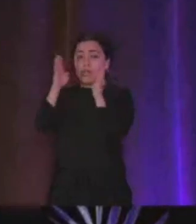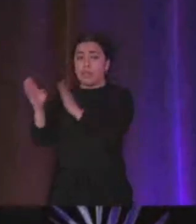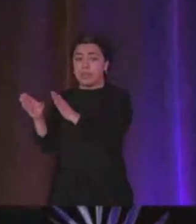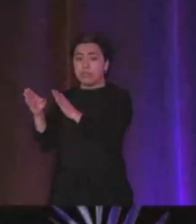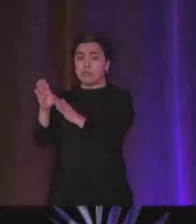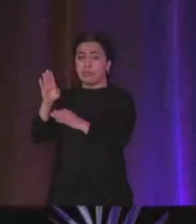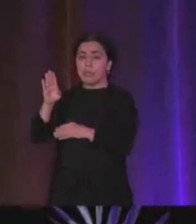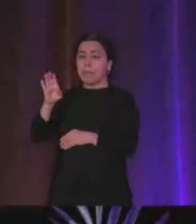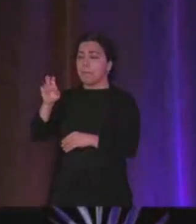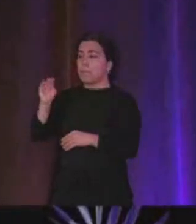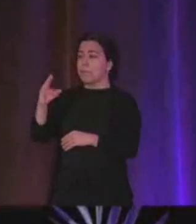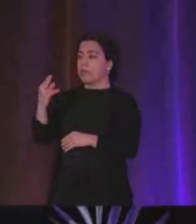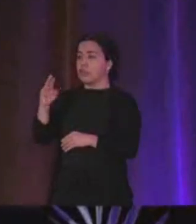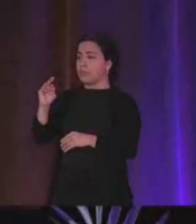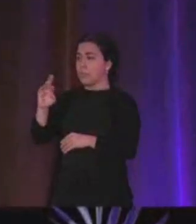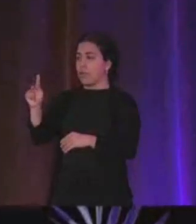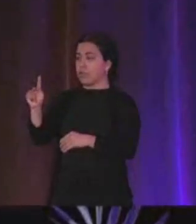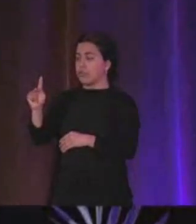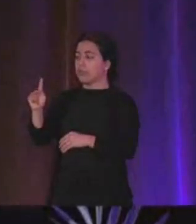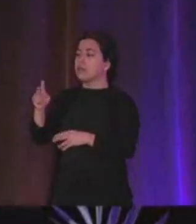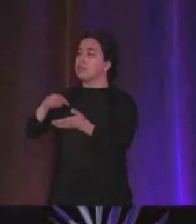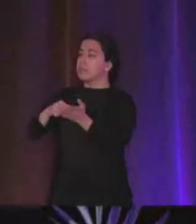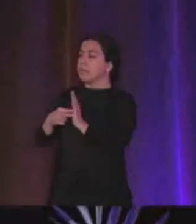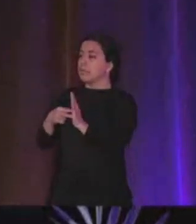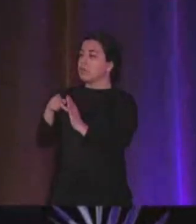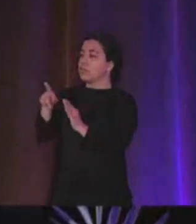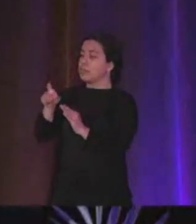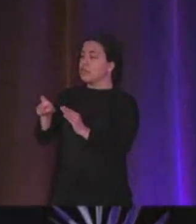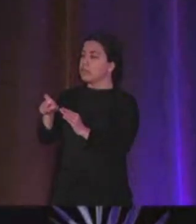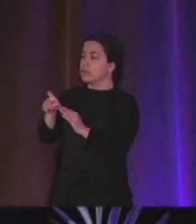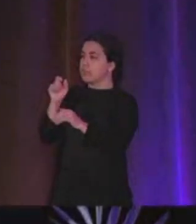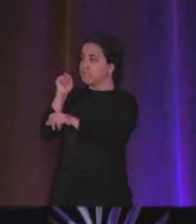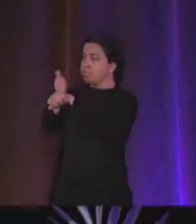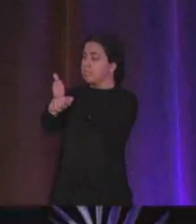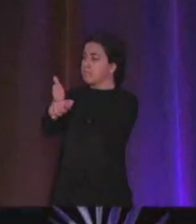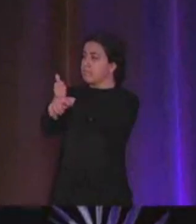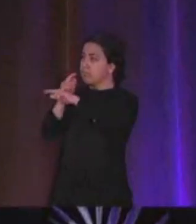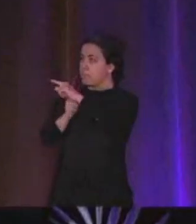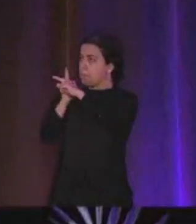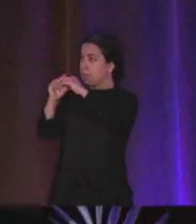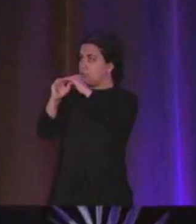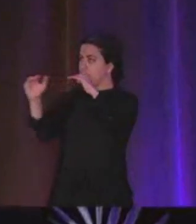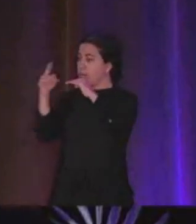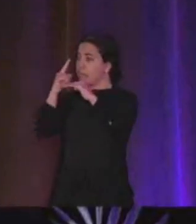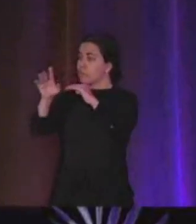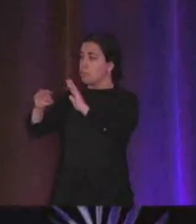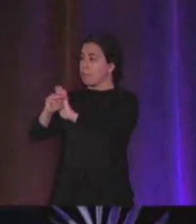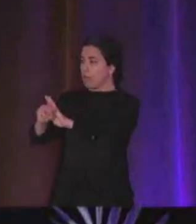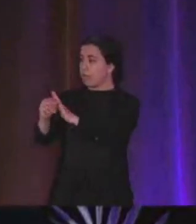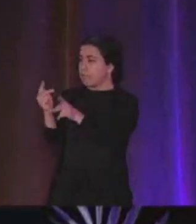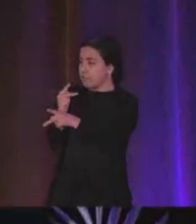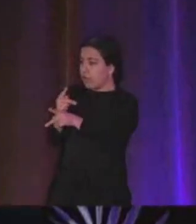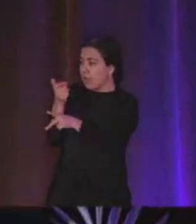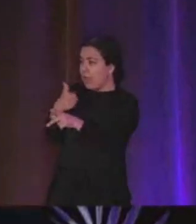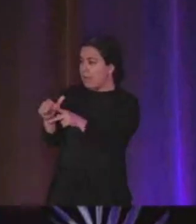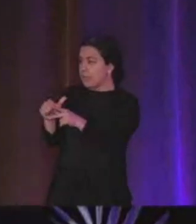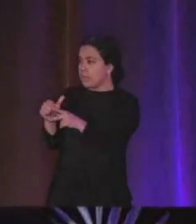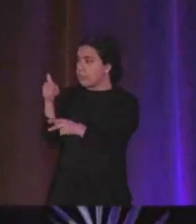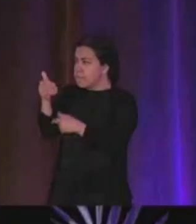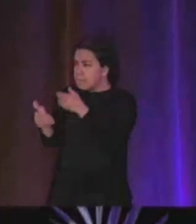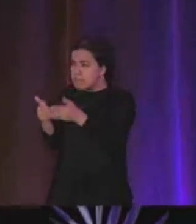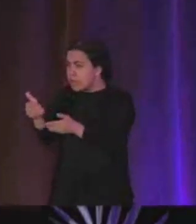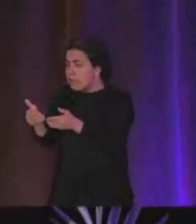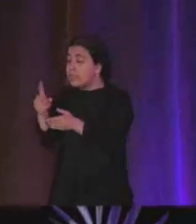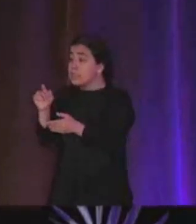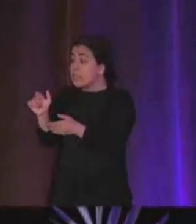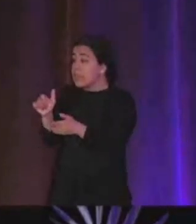sense implies that, benchmark your model or your end-to-end application to figure out if there are any bottlenecks. It could be the data processing stage, it